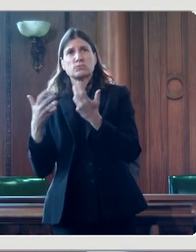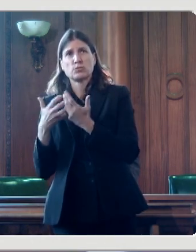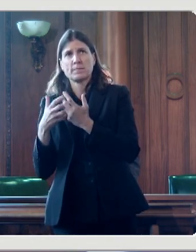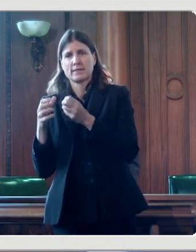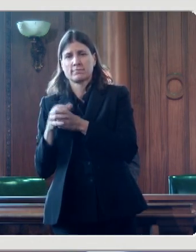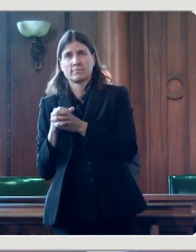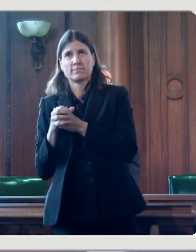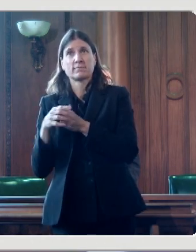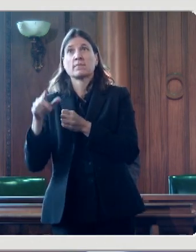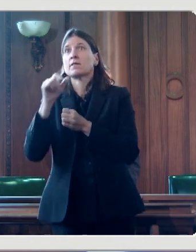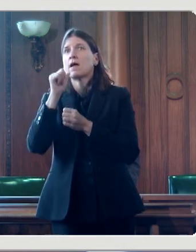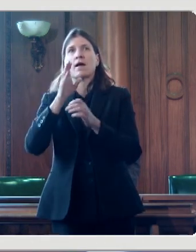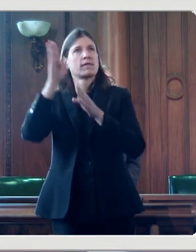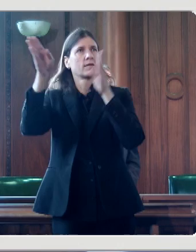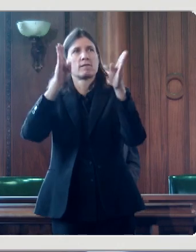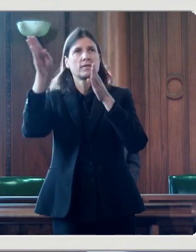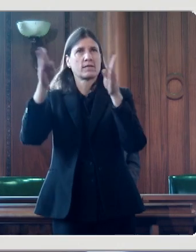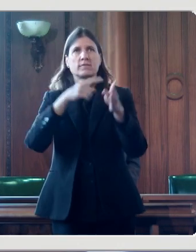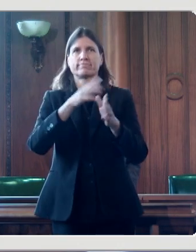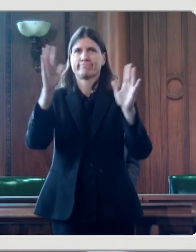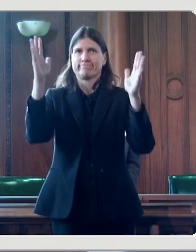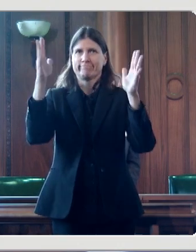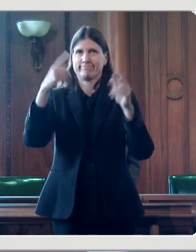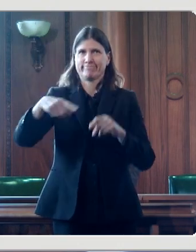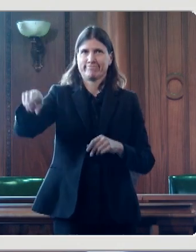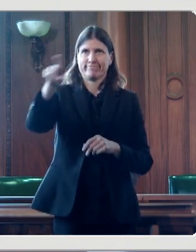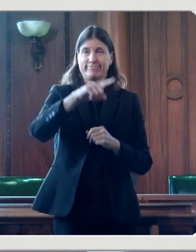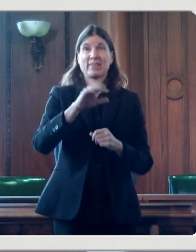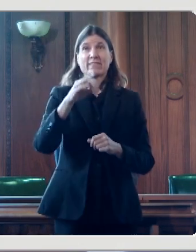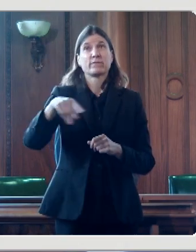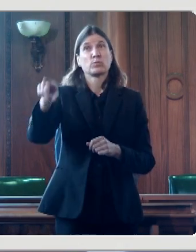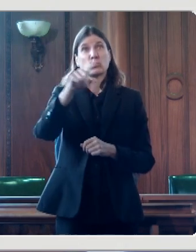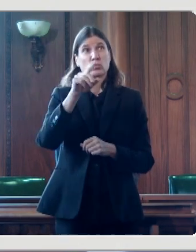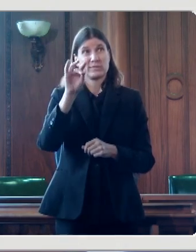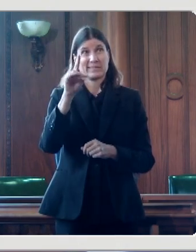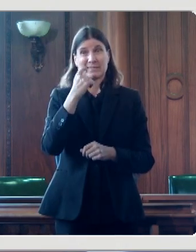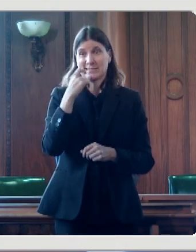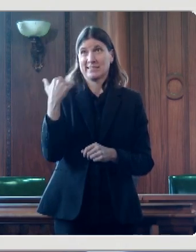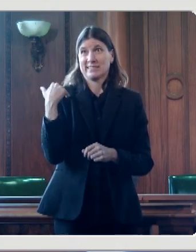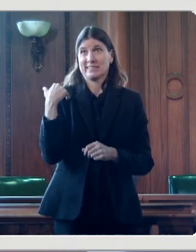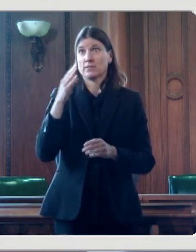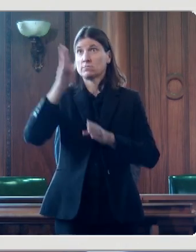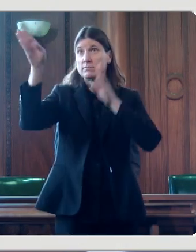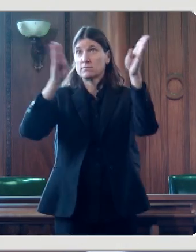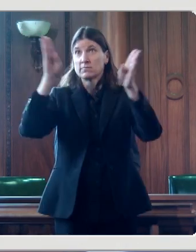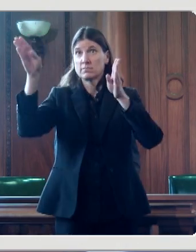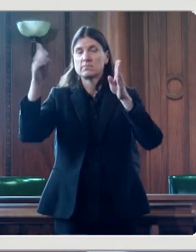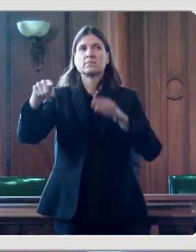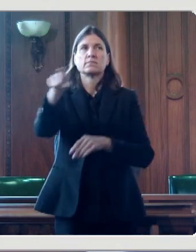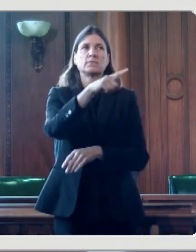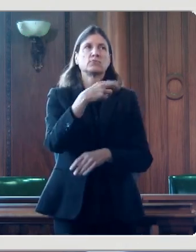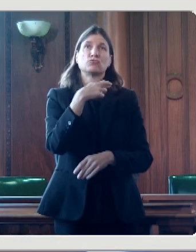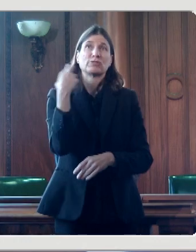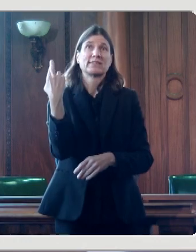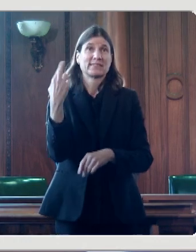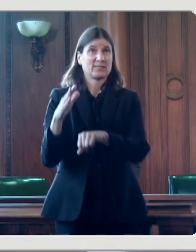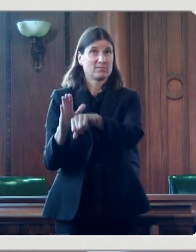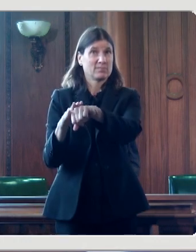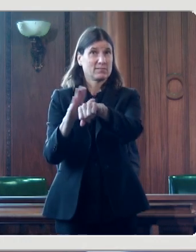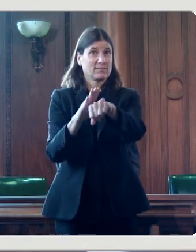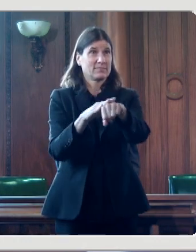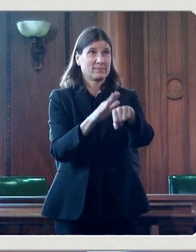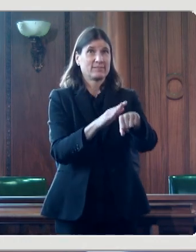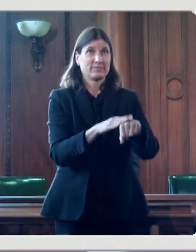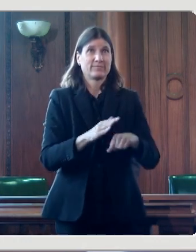have placed yourselves and those around you at increased risk. And for that reason, I would strongly urge you to lie low for 10 days